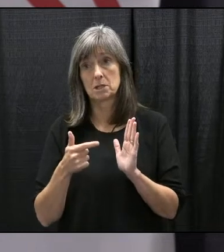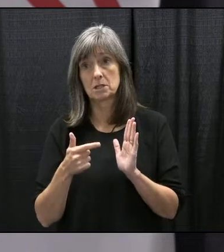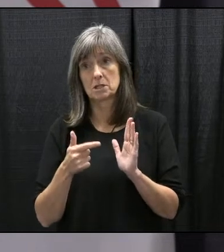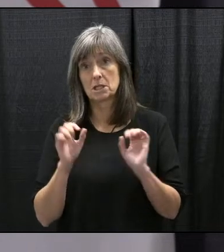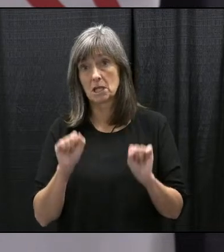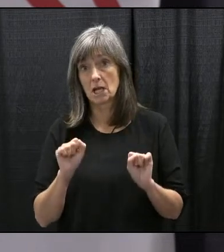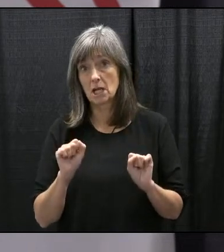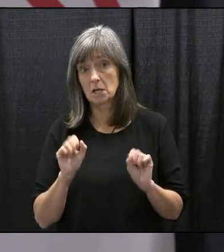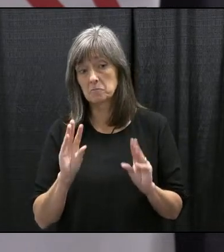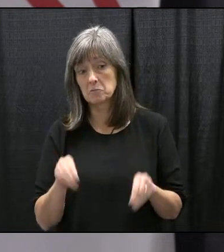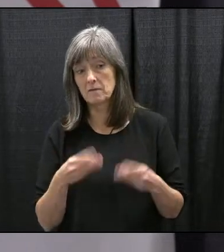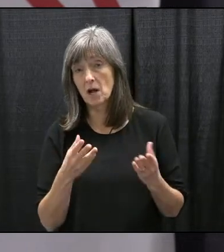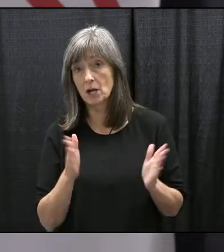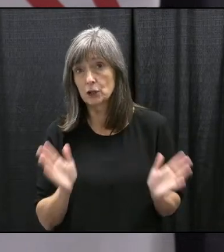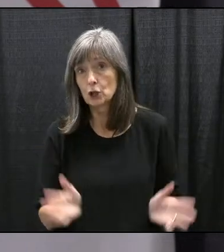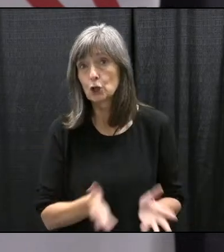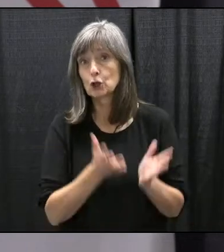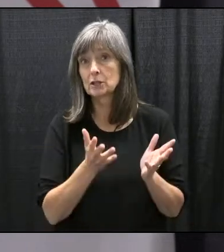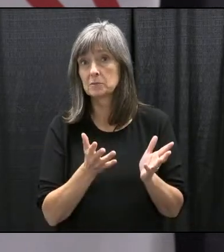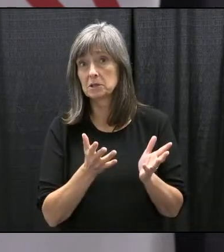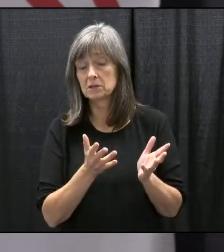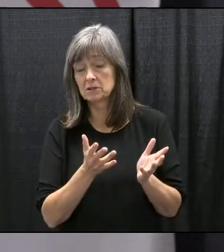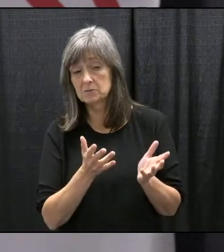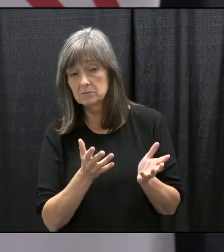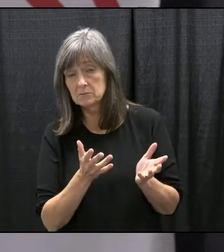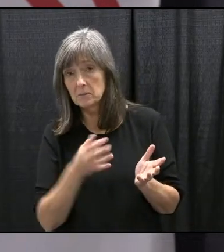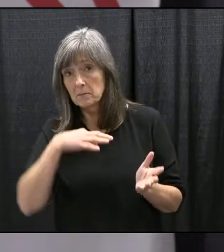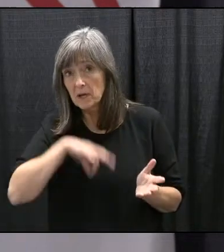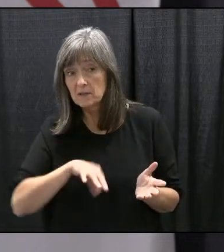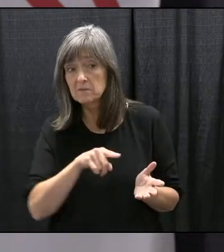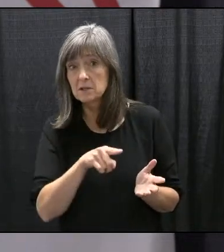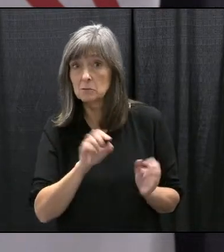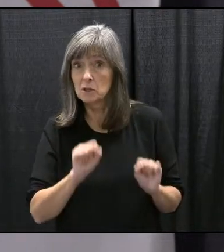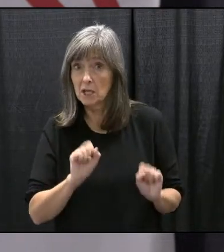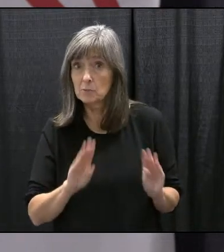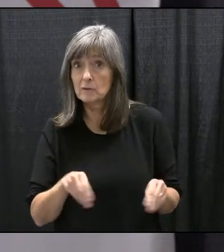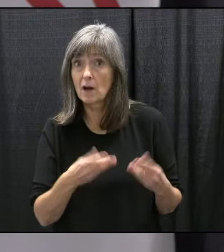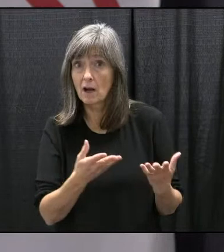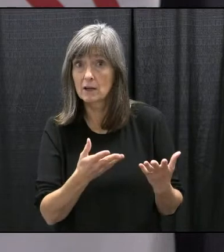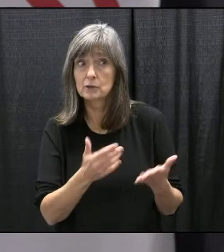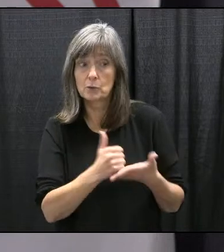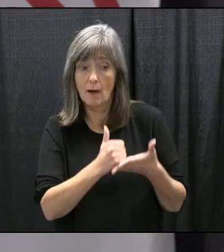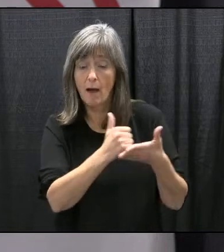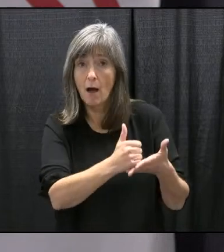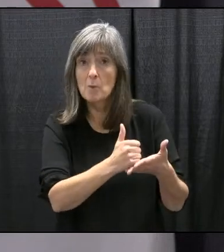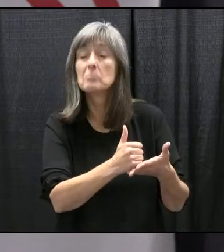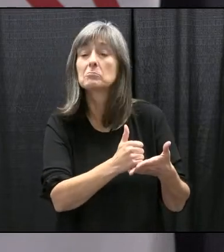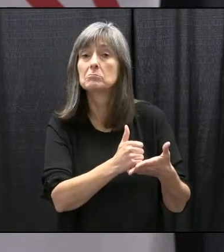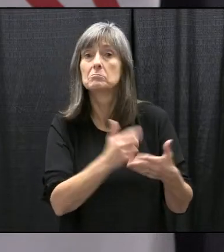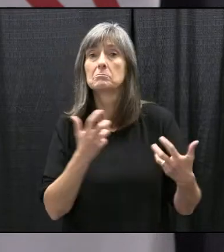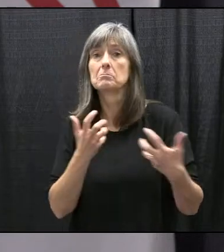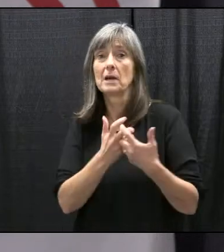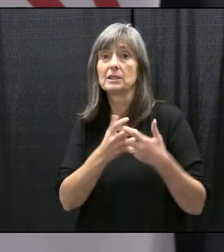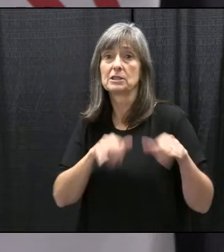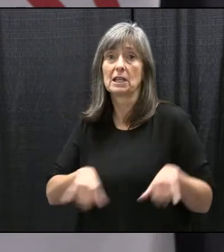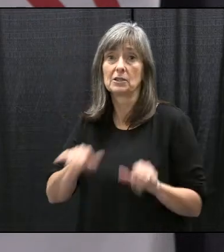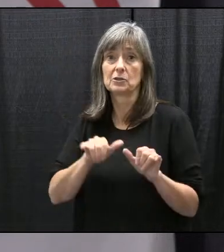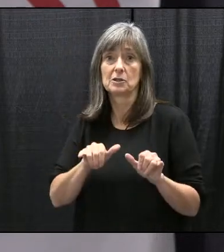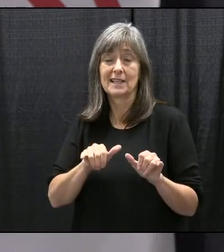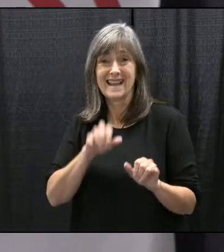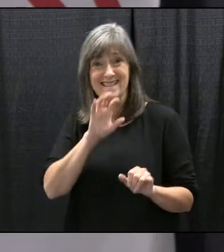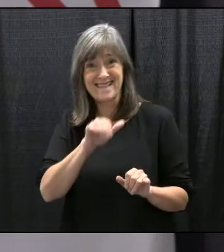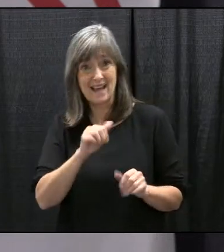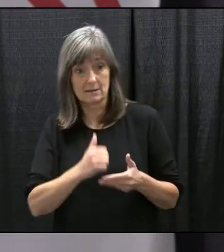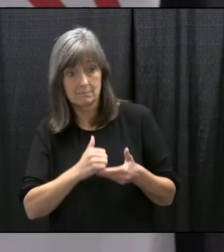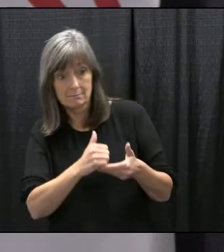to provide incentives to business and others to comply with the standard. What form that will take,